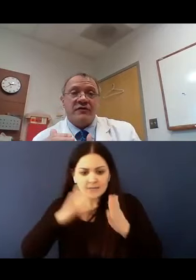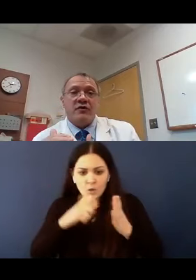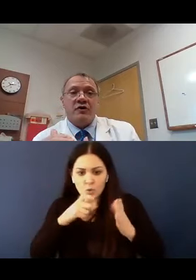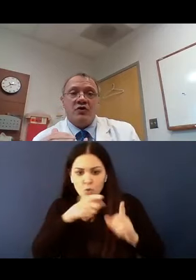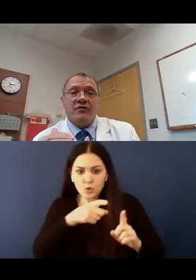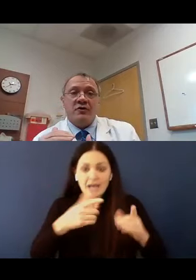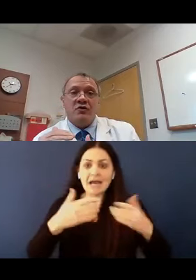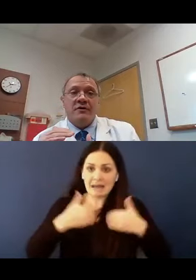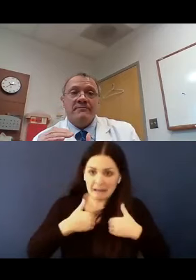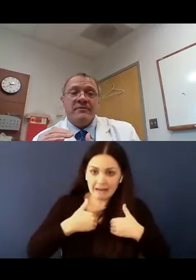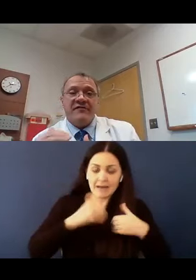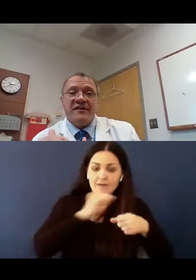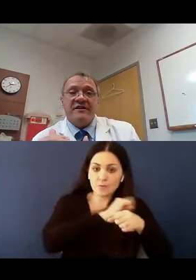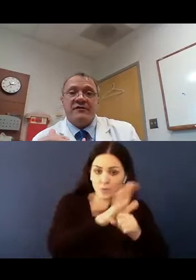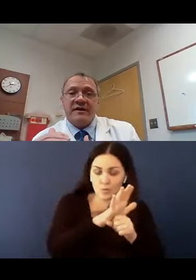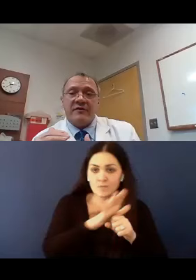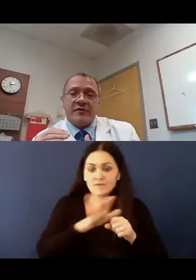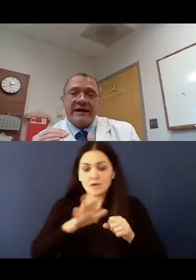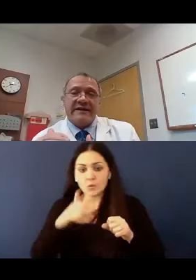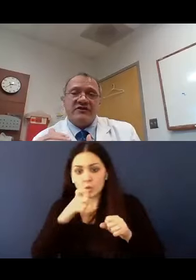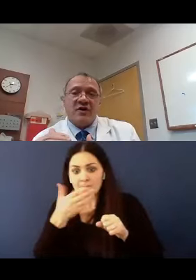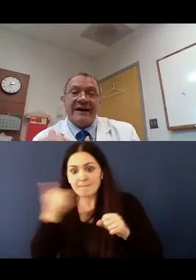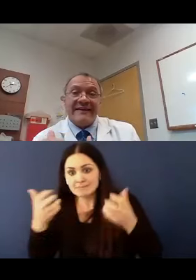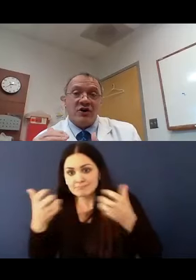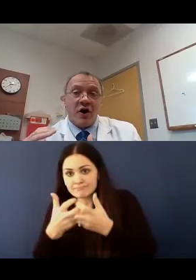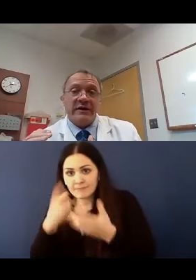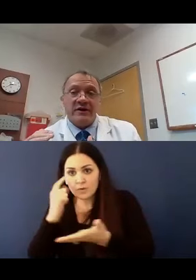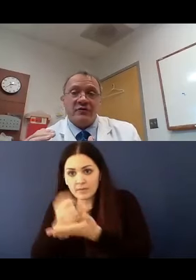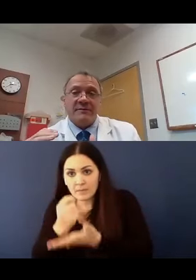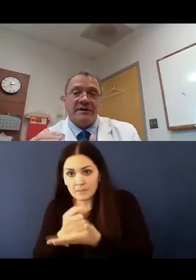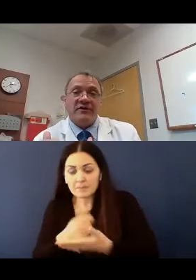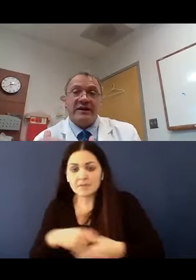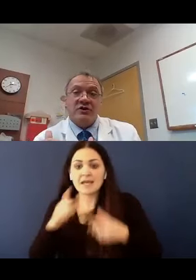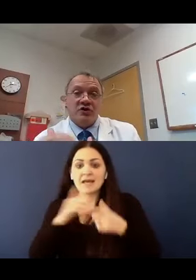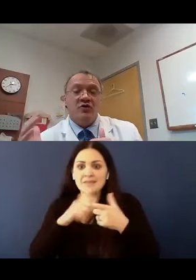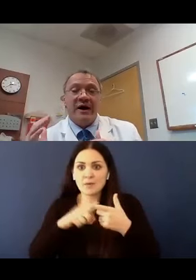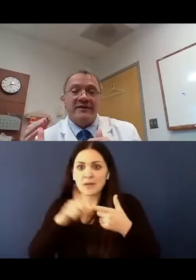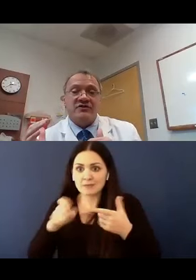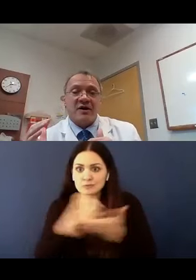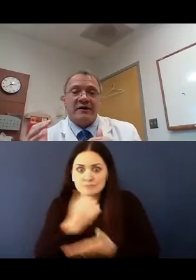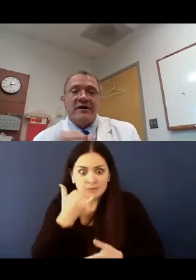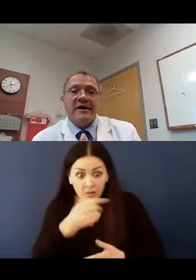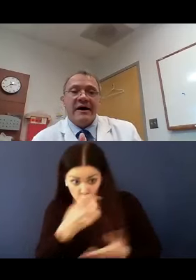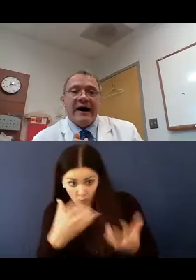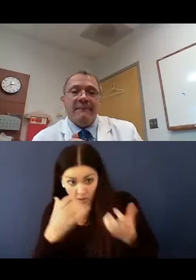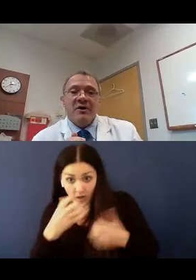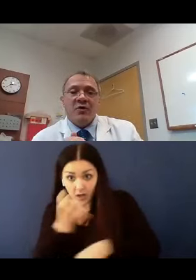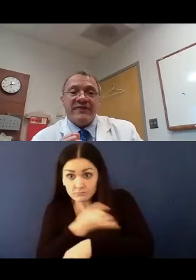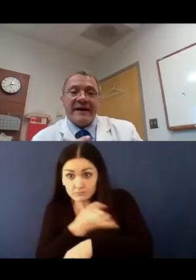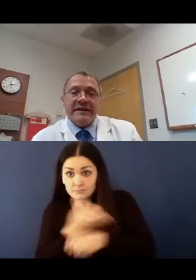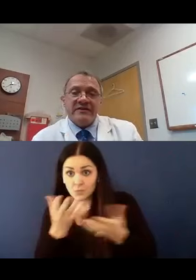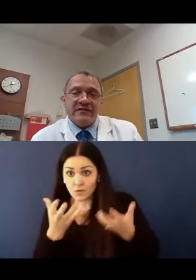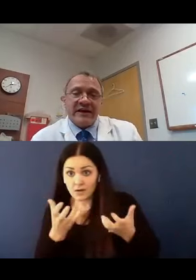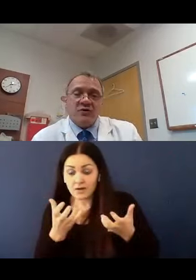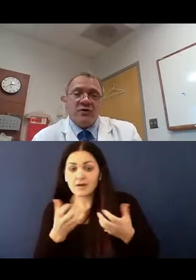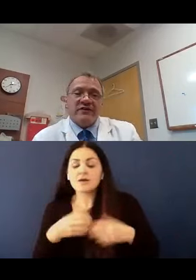those further who fit for getting this drug, and then calling those people and saying, do you want this drug? What